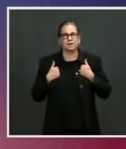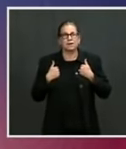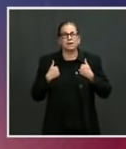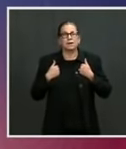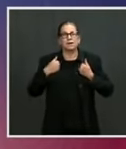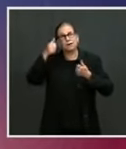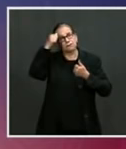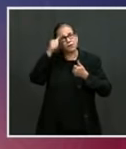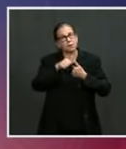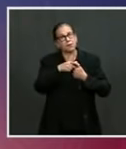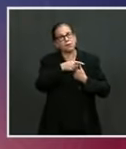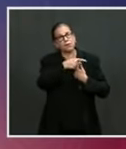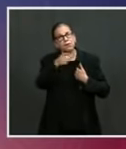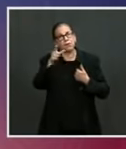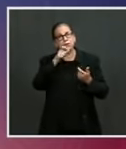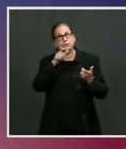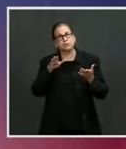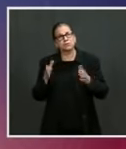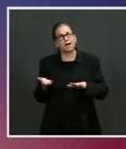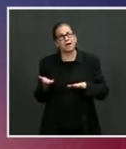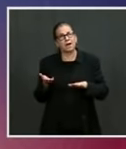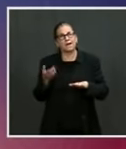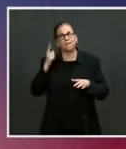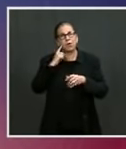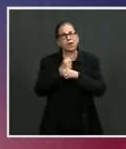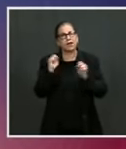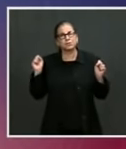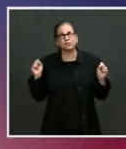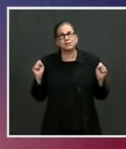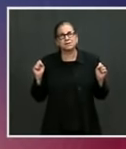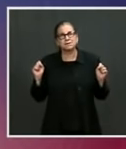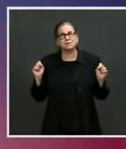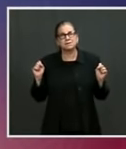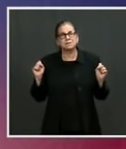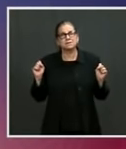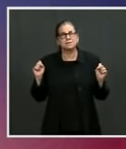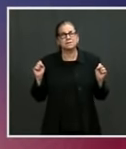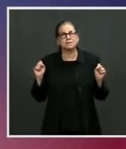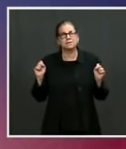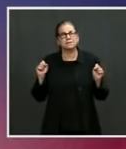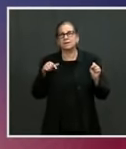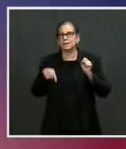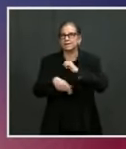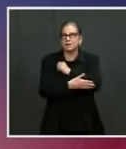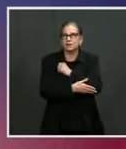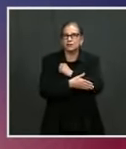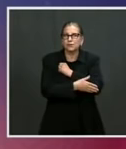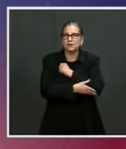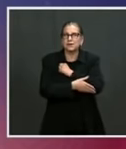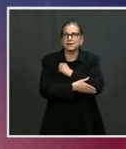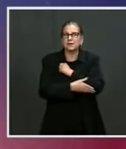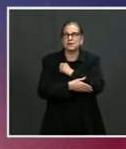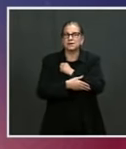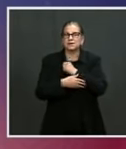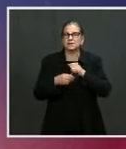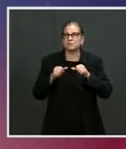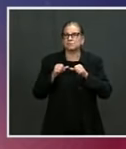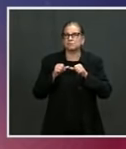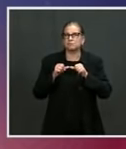cause of unity, in the cause of a nation that endures because of them. We must honor their